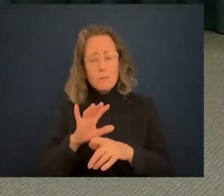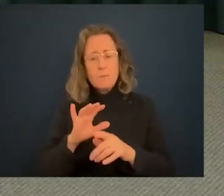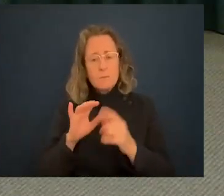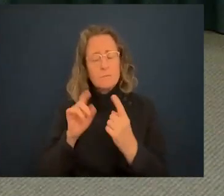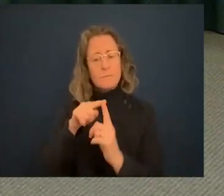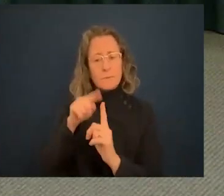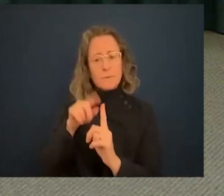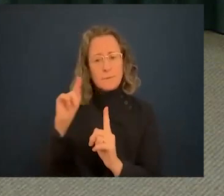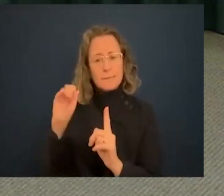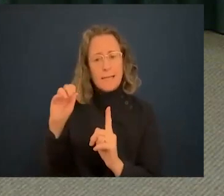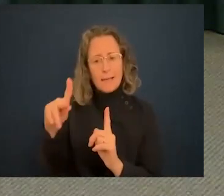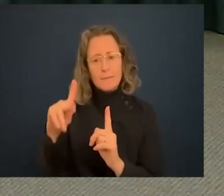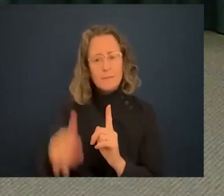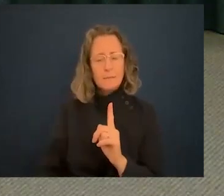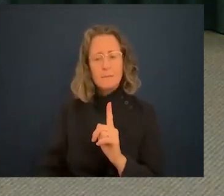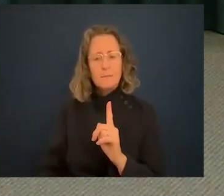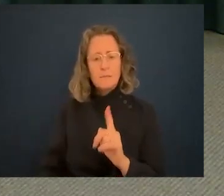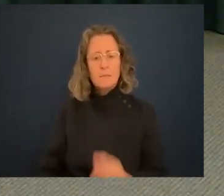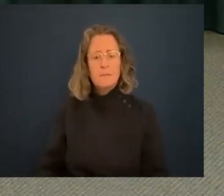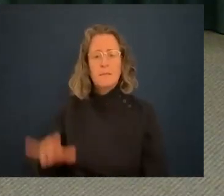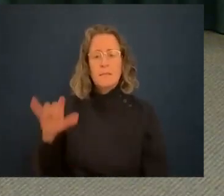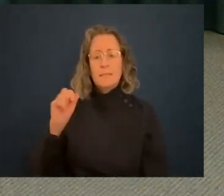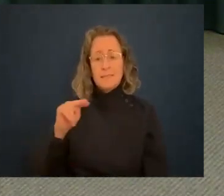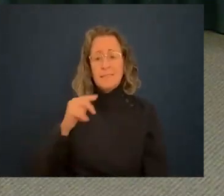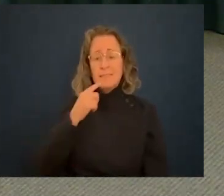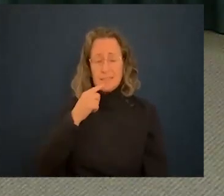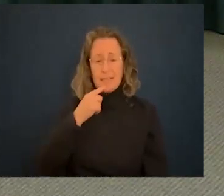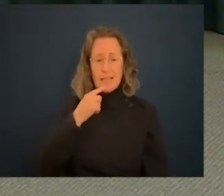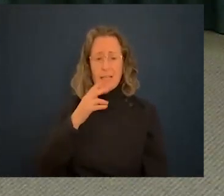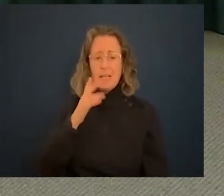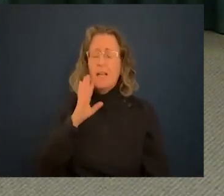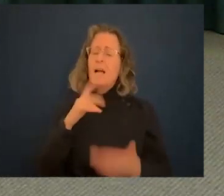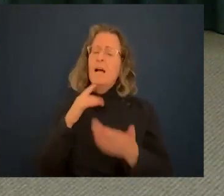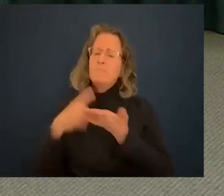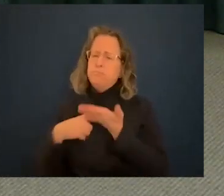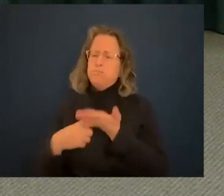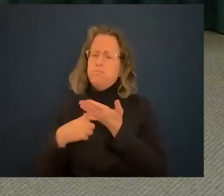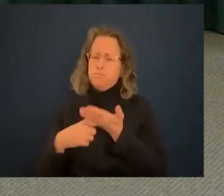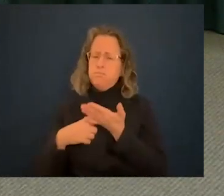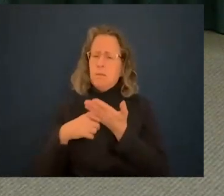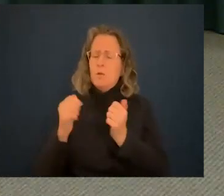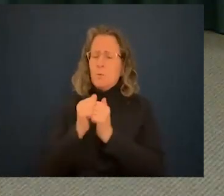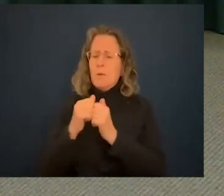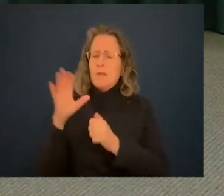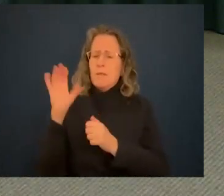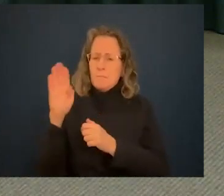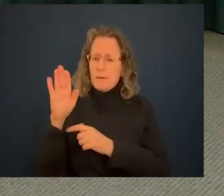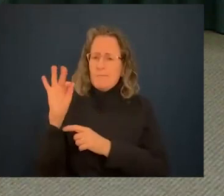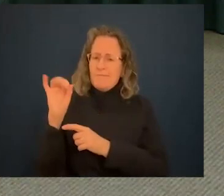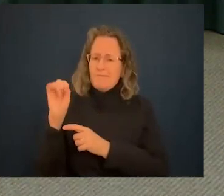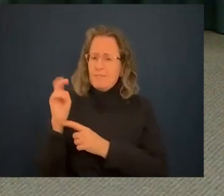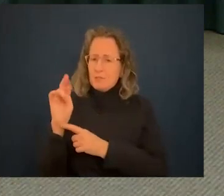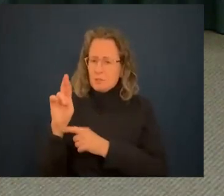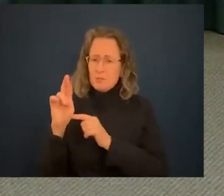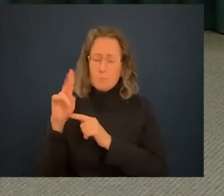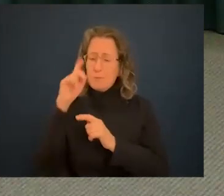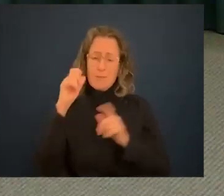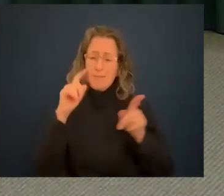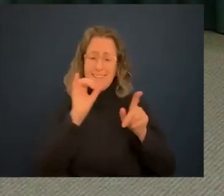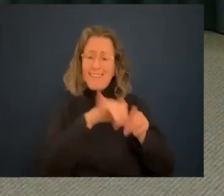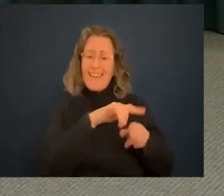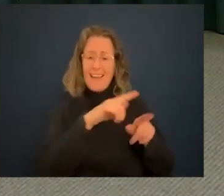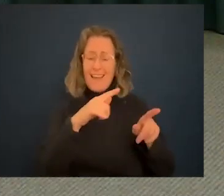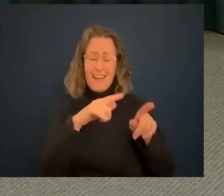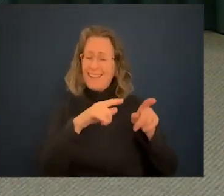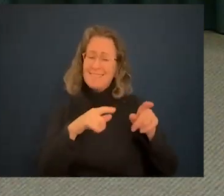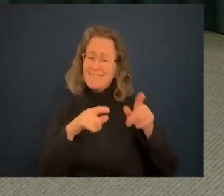much for that Franz and I've actually had a pretty long conversation with uh Bob Fisher about this because we don't do it that way on the board and it's